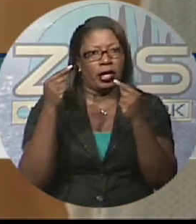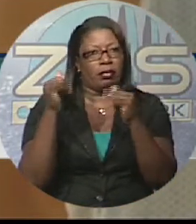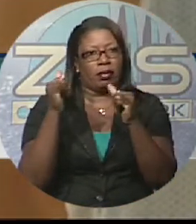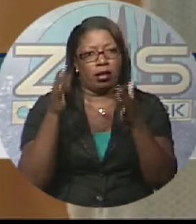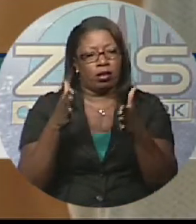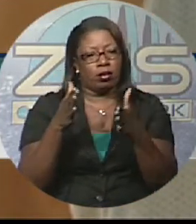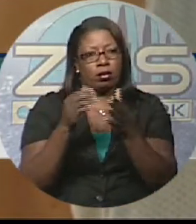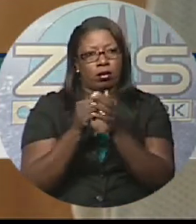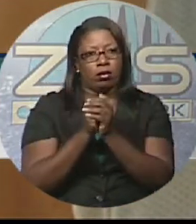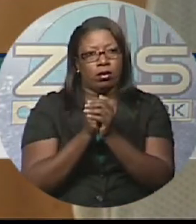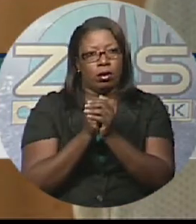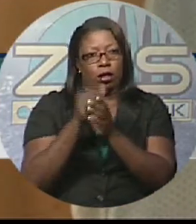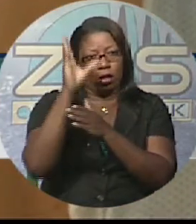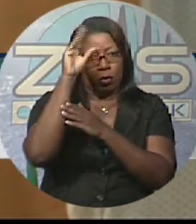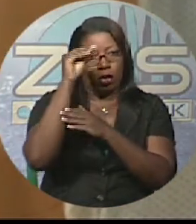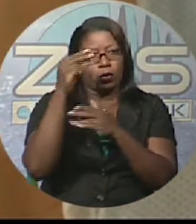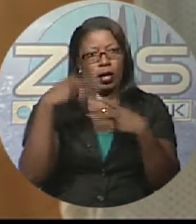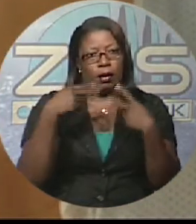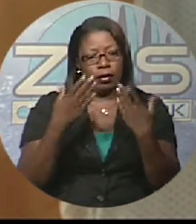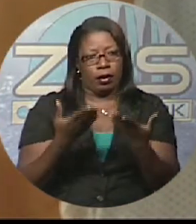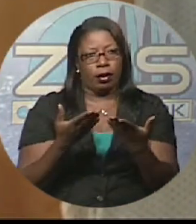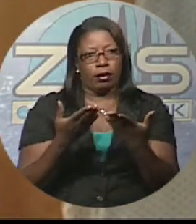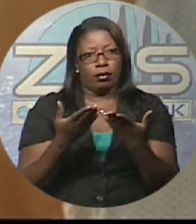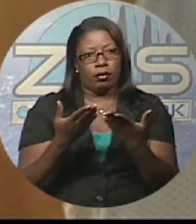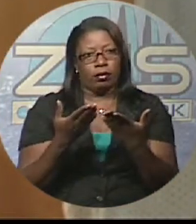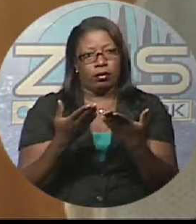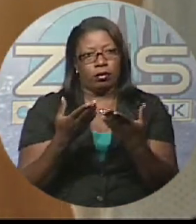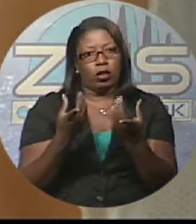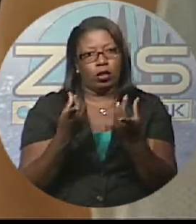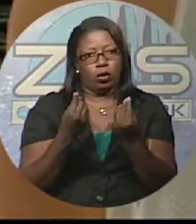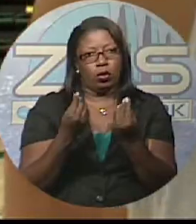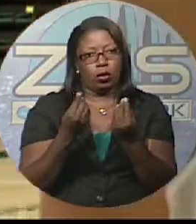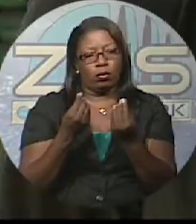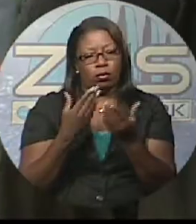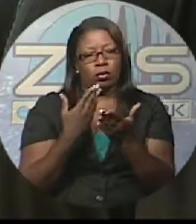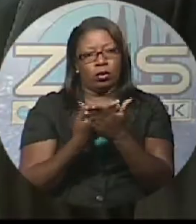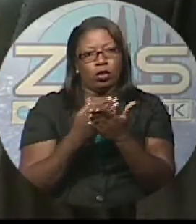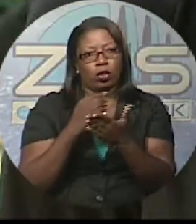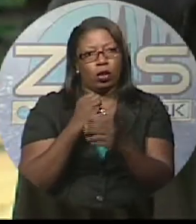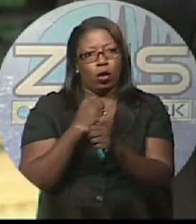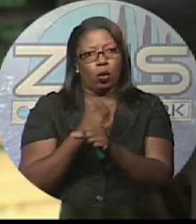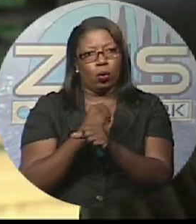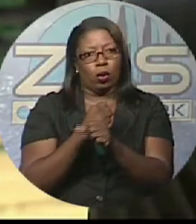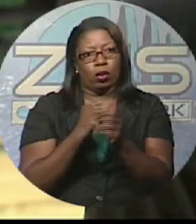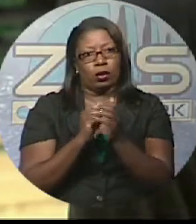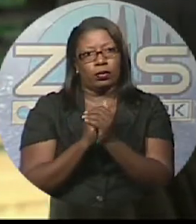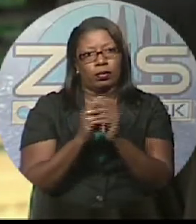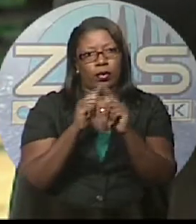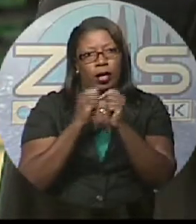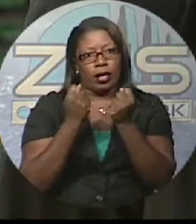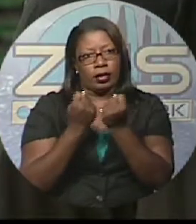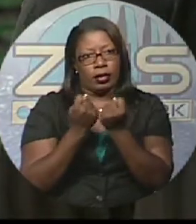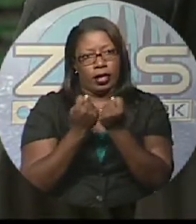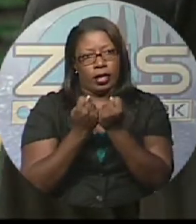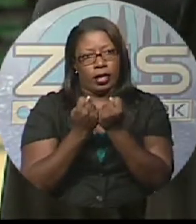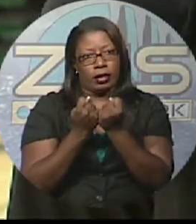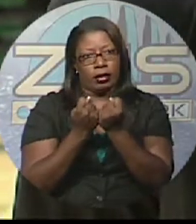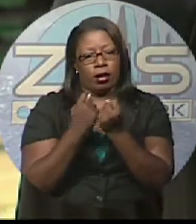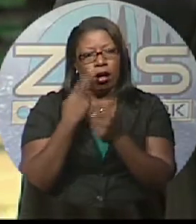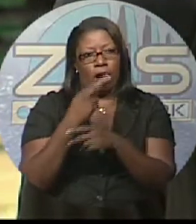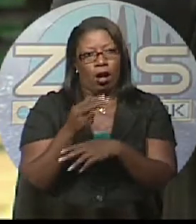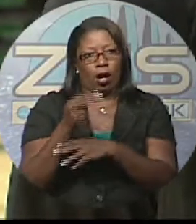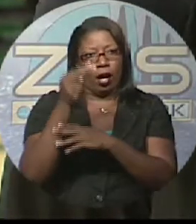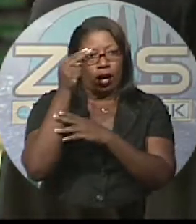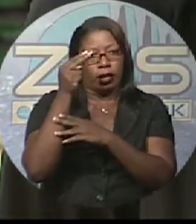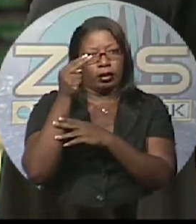I think with the guys we have here, we could do some damage. Our strength of the team is that, that our height,